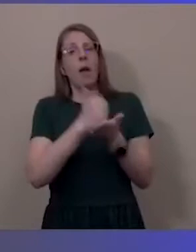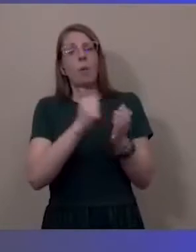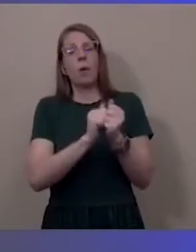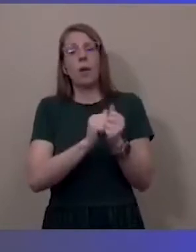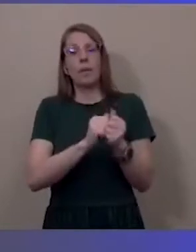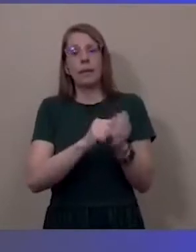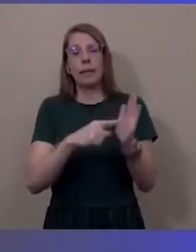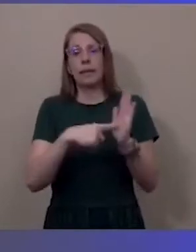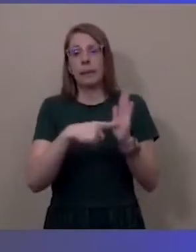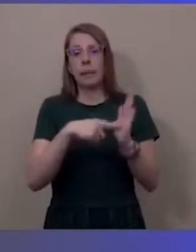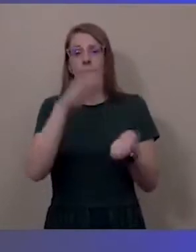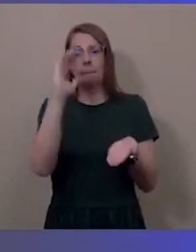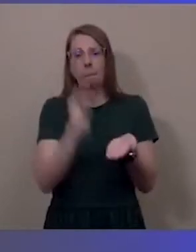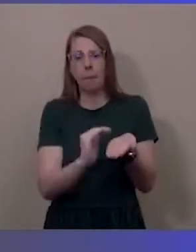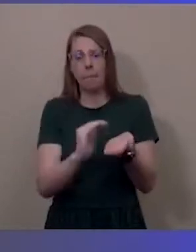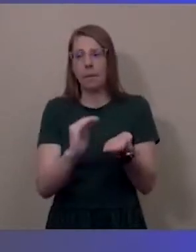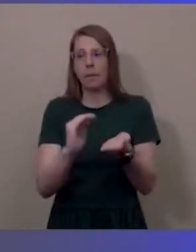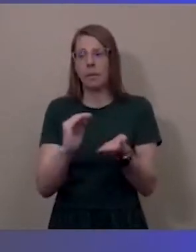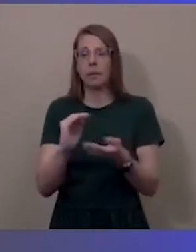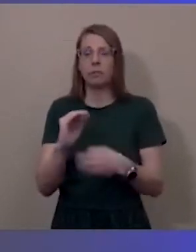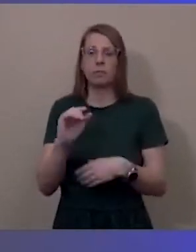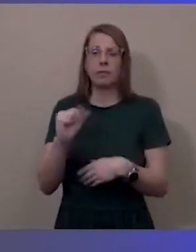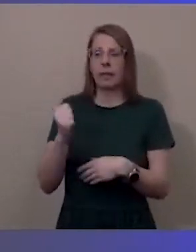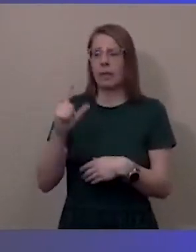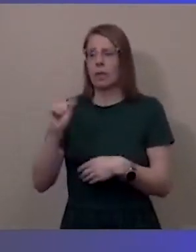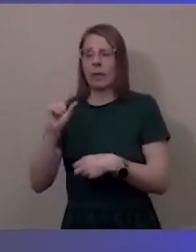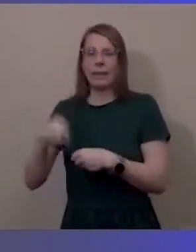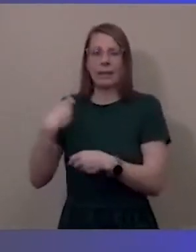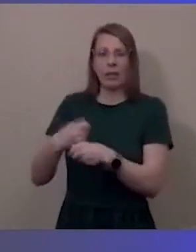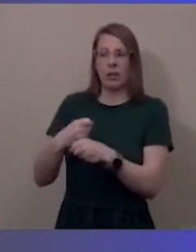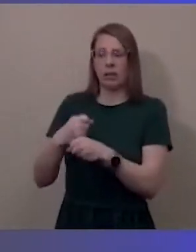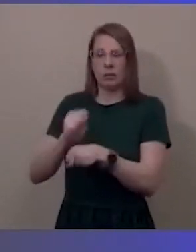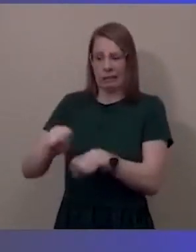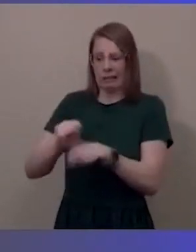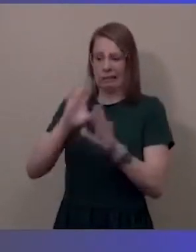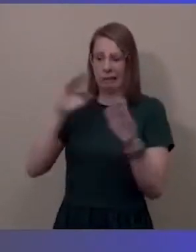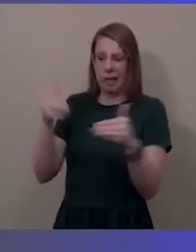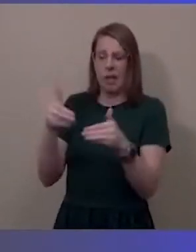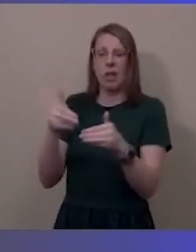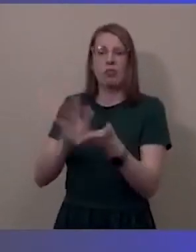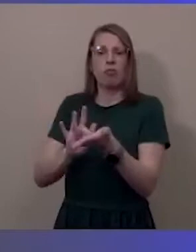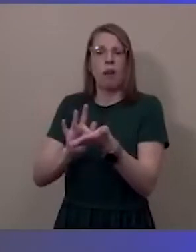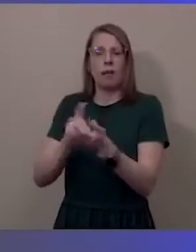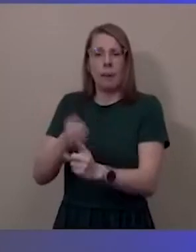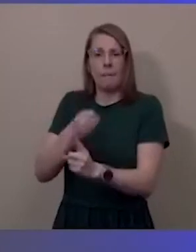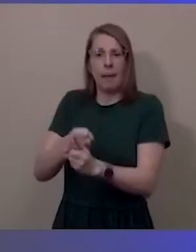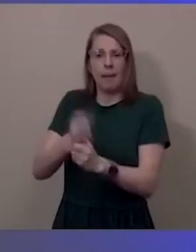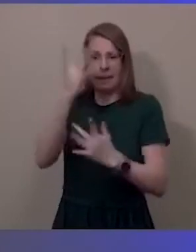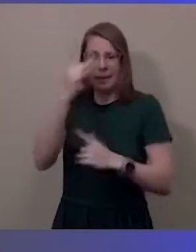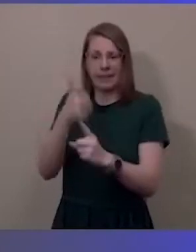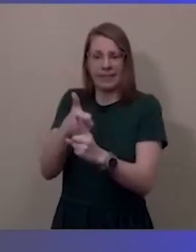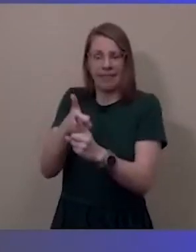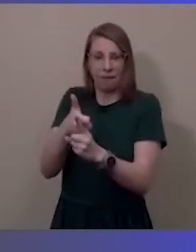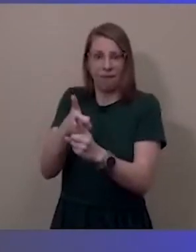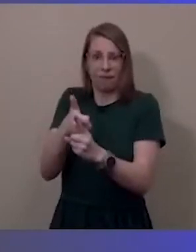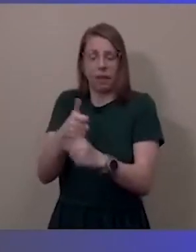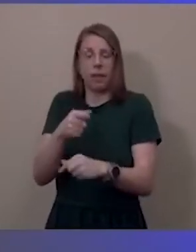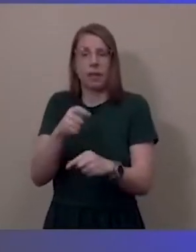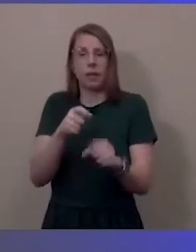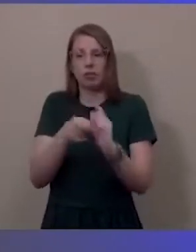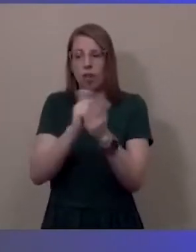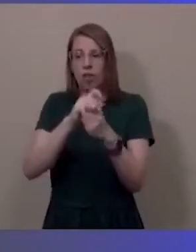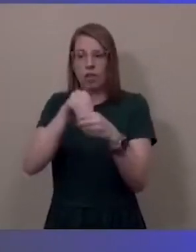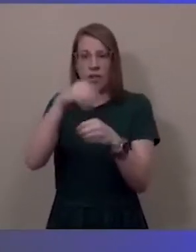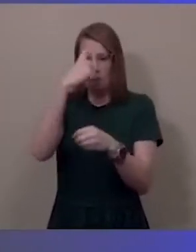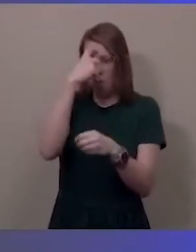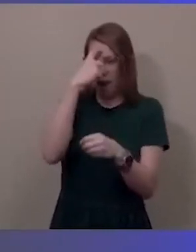for the last decade or two really is drugs that impact the disease itself, the changes we see in the brain. We don't have